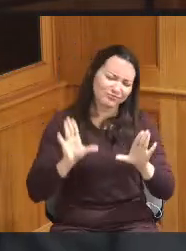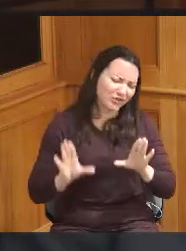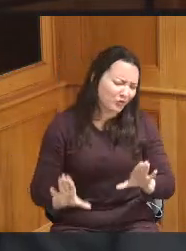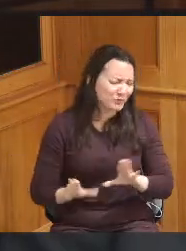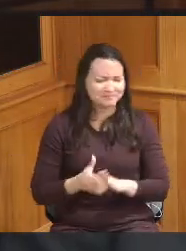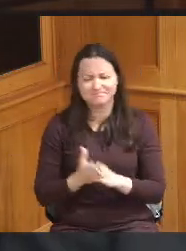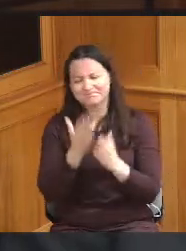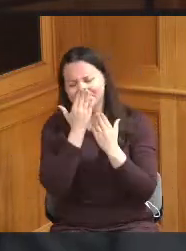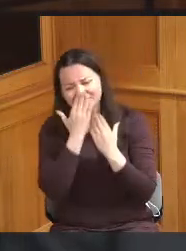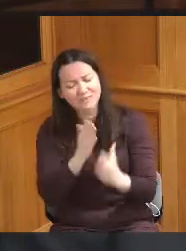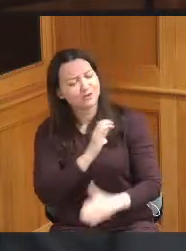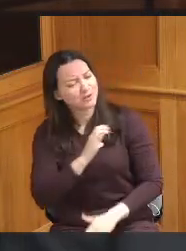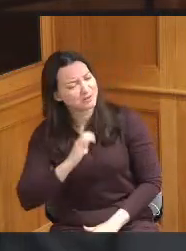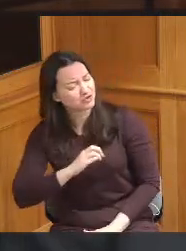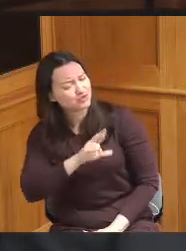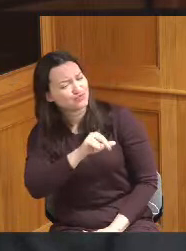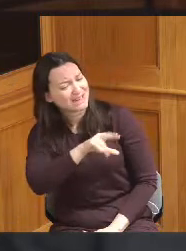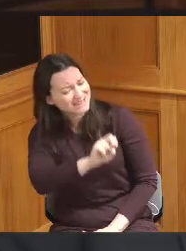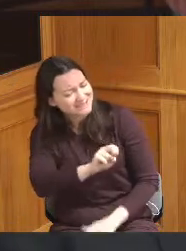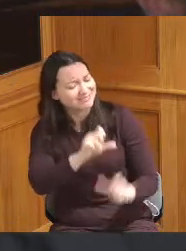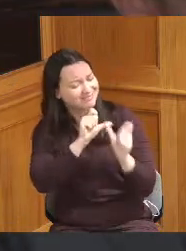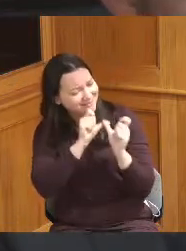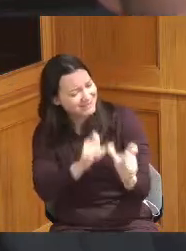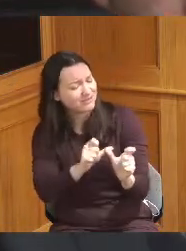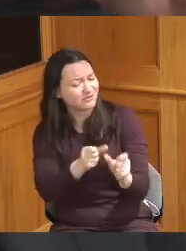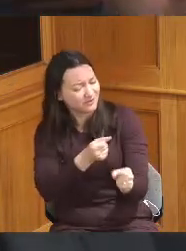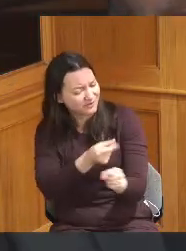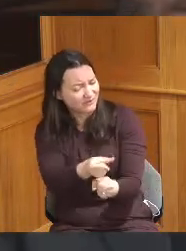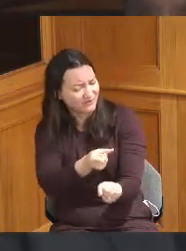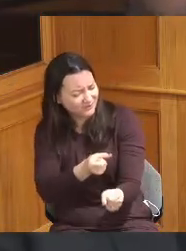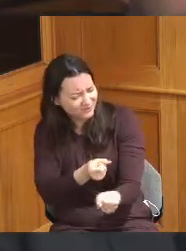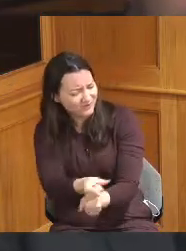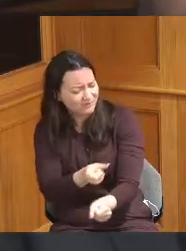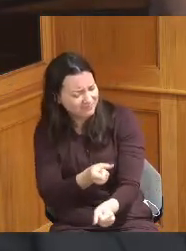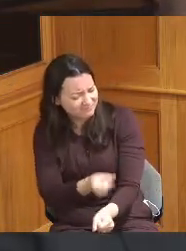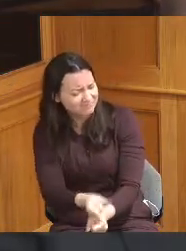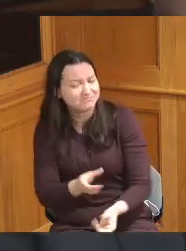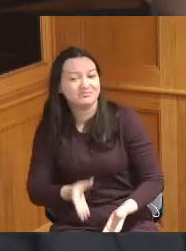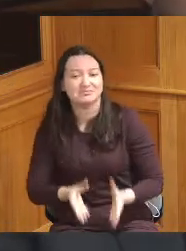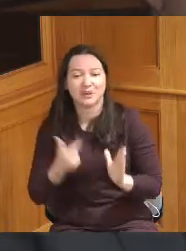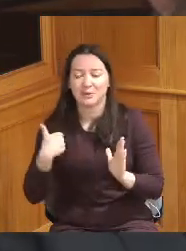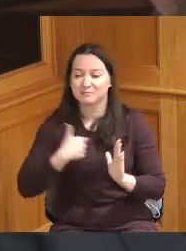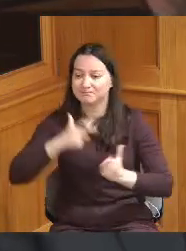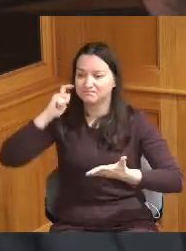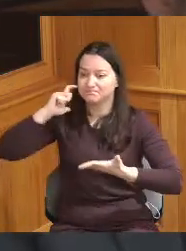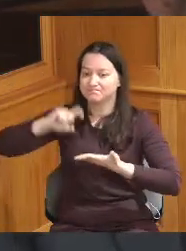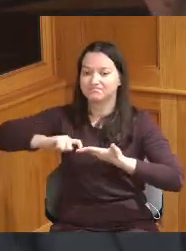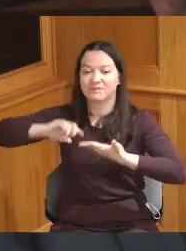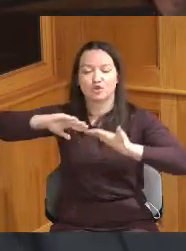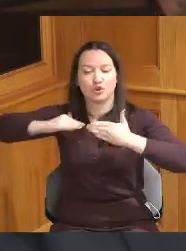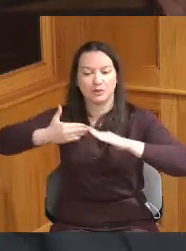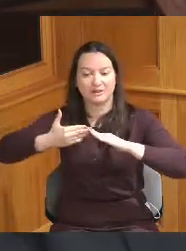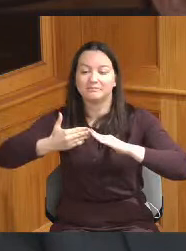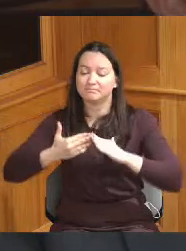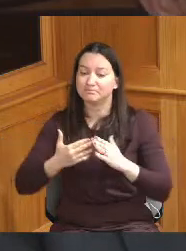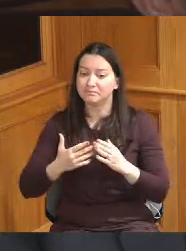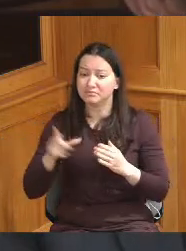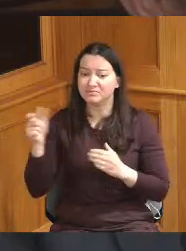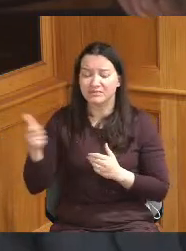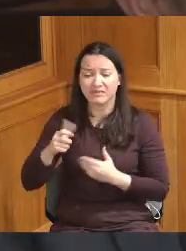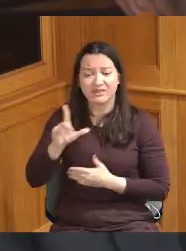I thank you, Commissioner Reese, for continuing to do this year after year and allowing some of us to recognize those in our community who are cancer